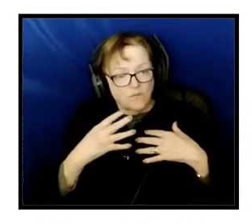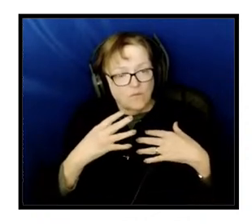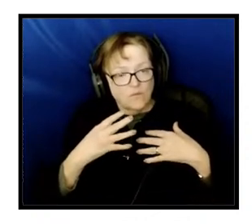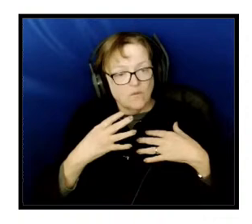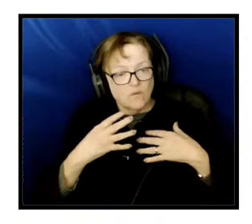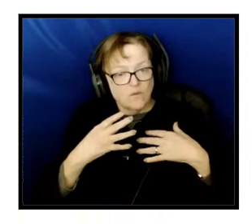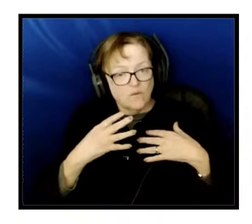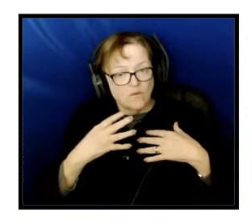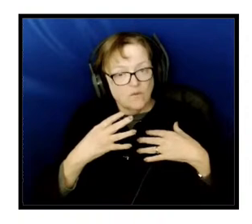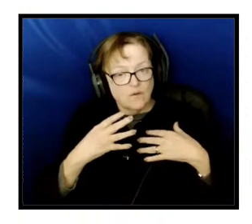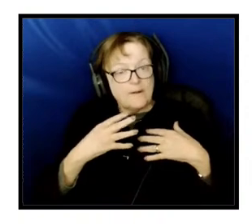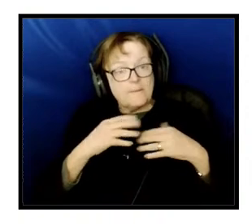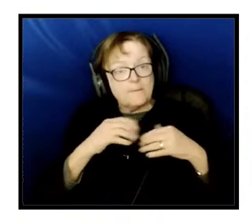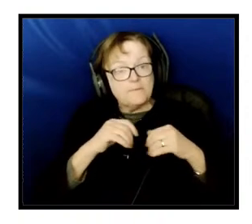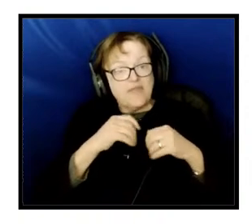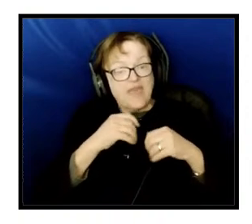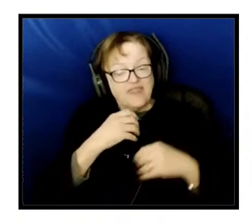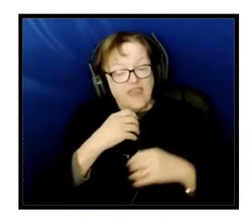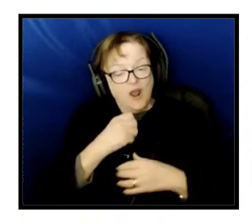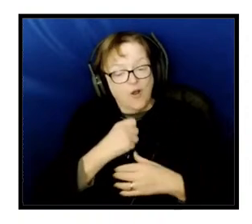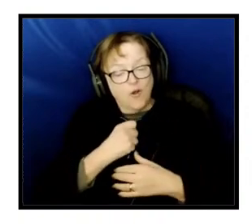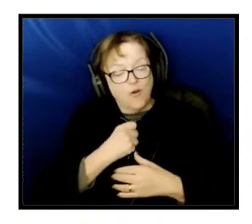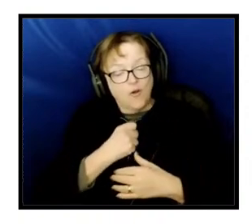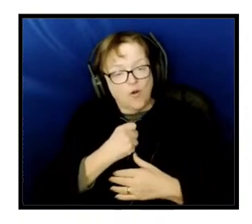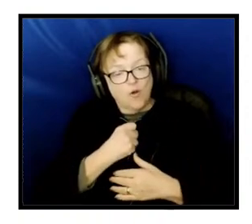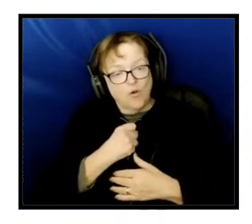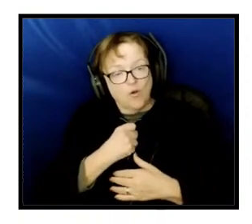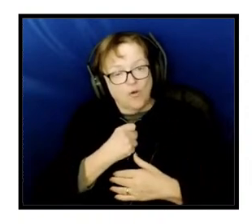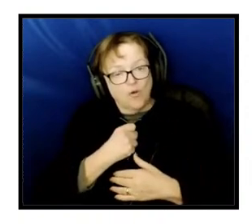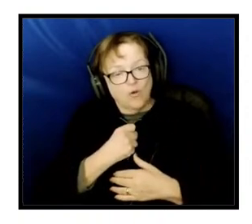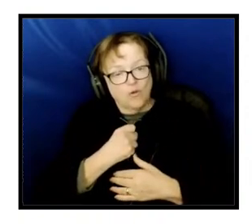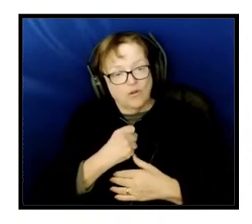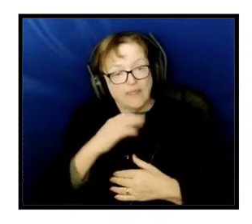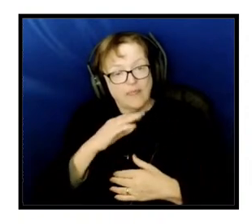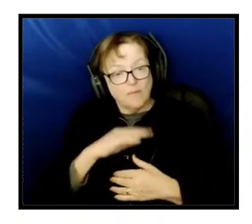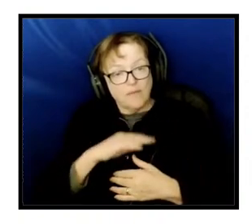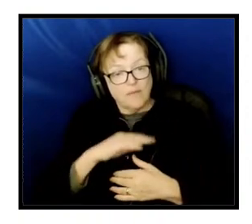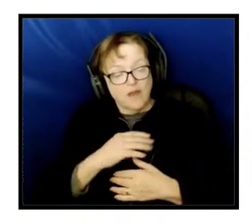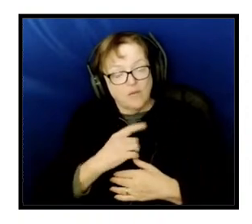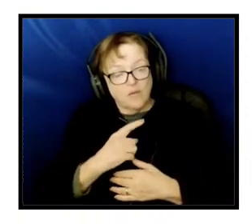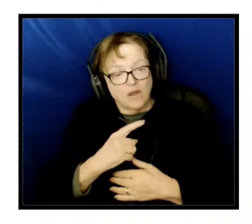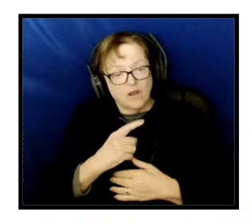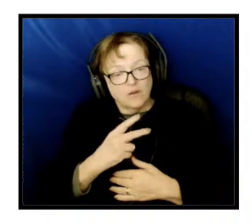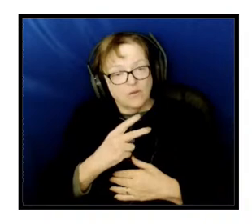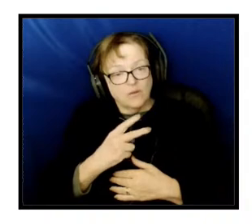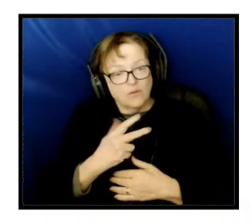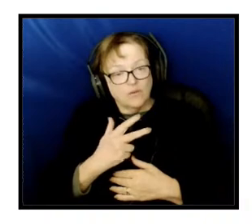And then sustain that hold of the exhale at the bottom of your breath for four more counts.